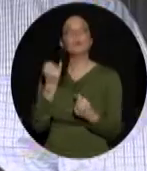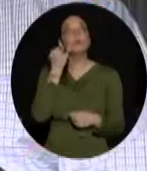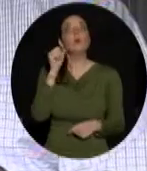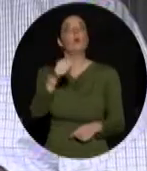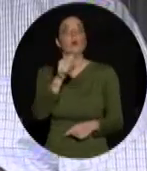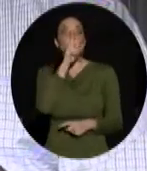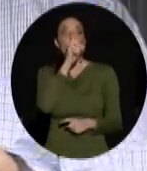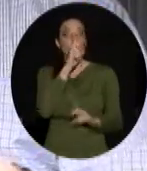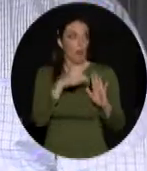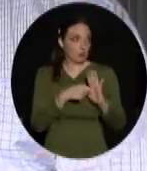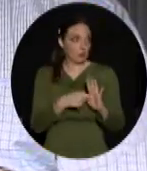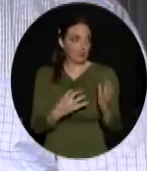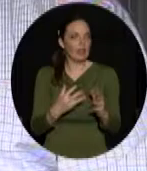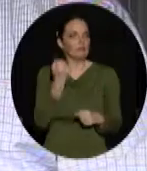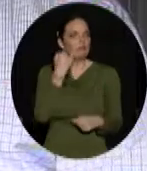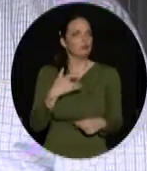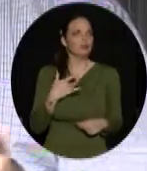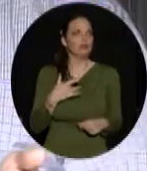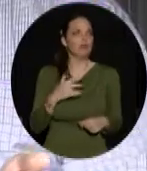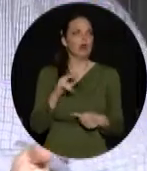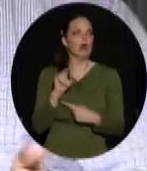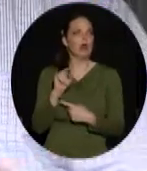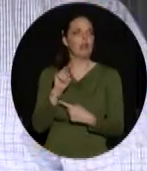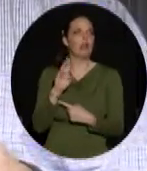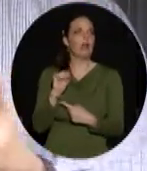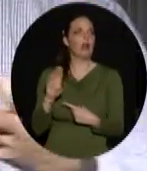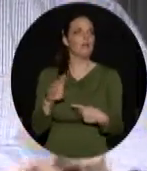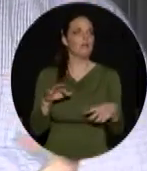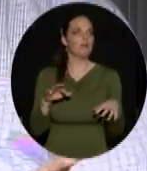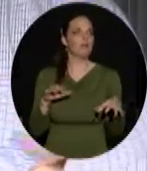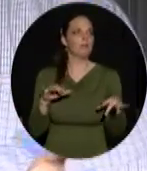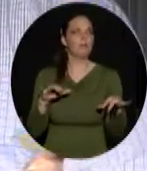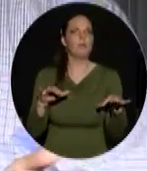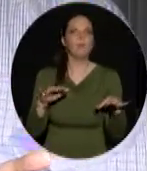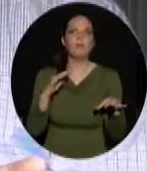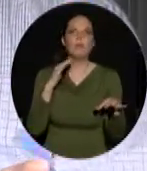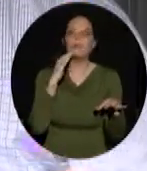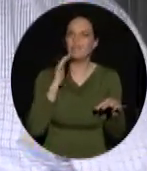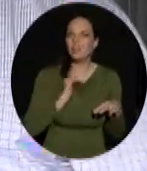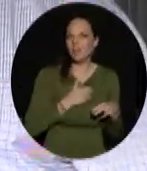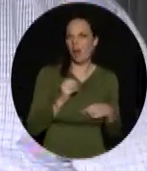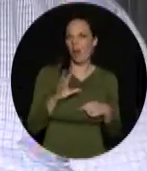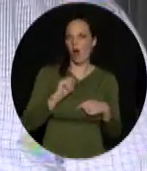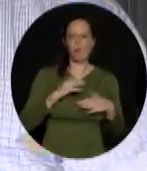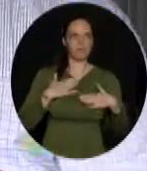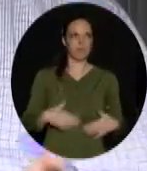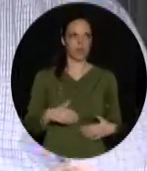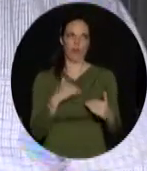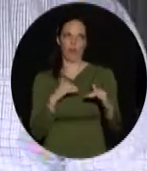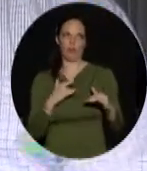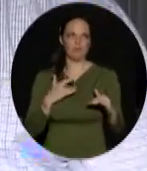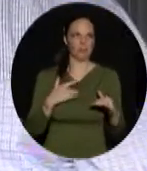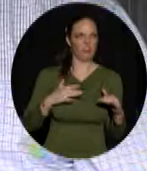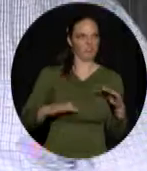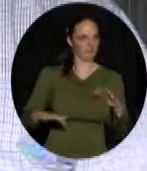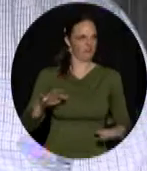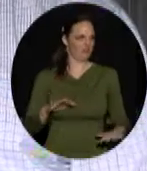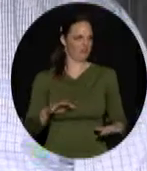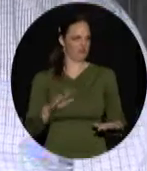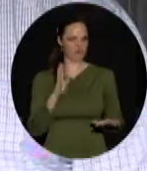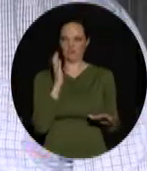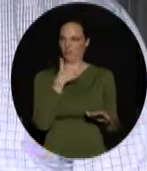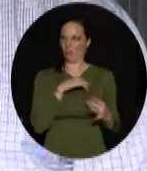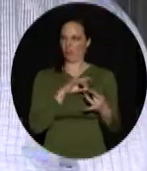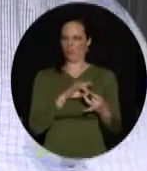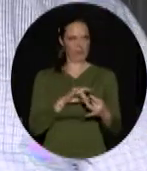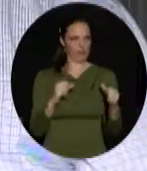feel numbness and tingling or anything that, I think we all kind of know our own body's limitations, and if you feel anything unusual that you think might be related to the